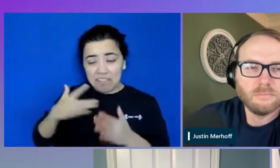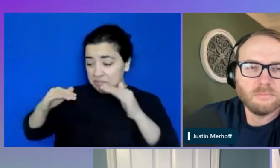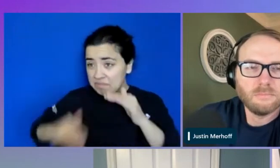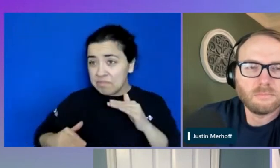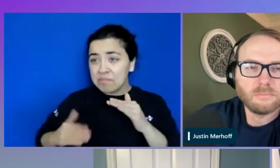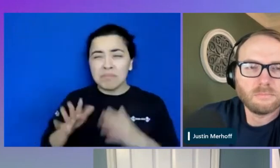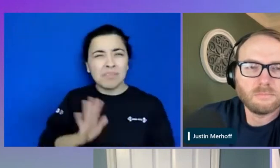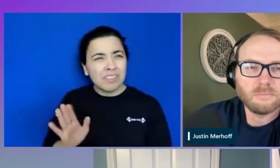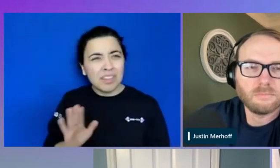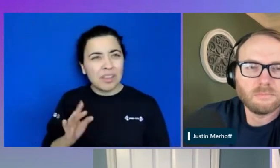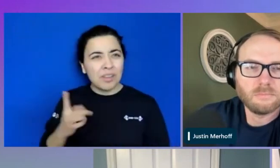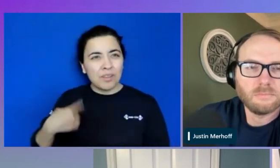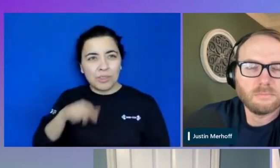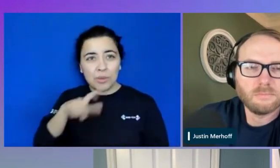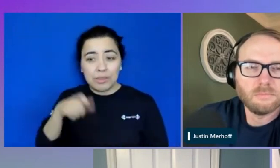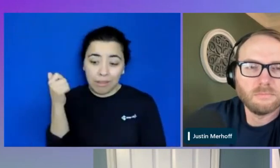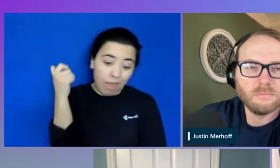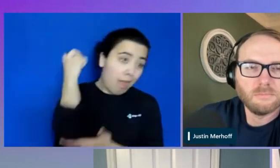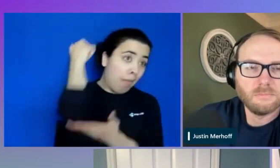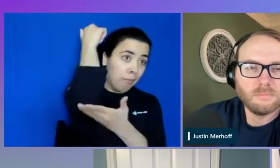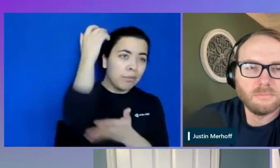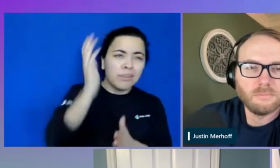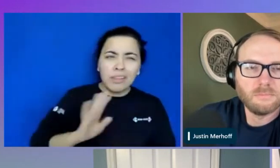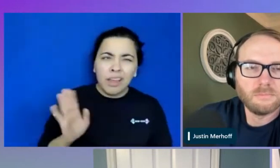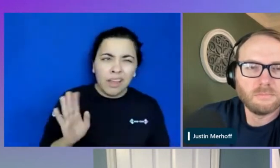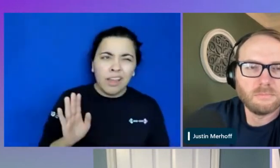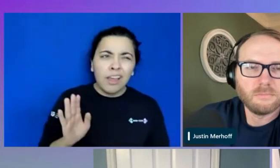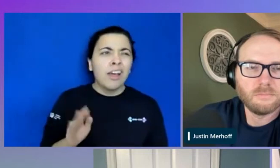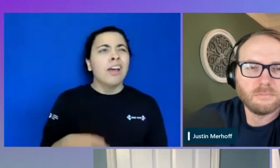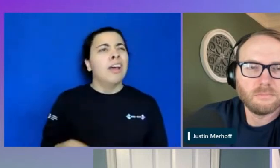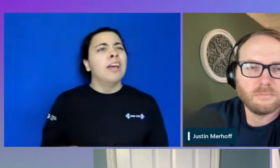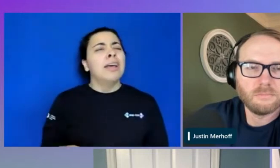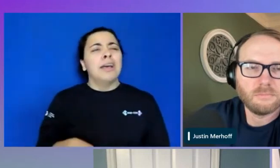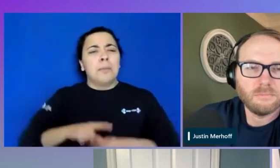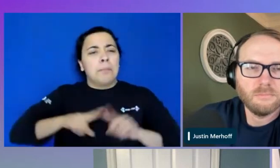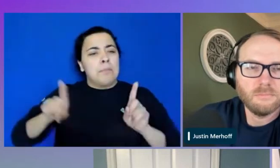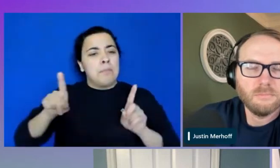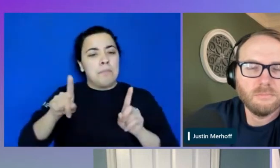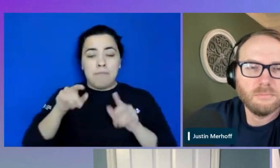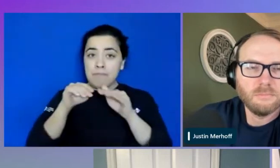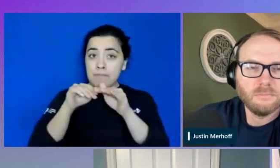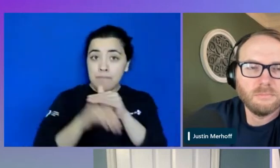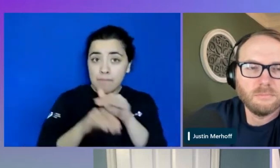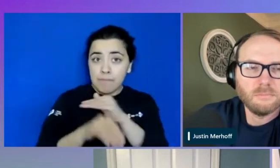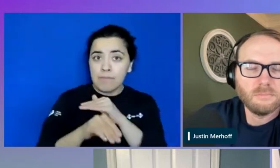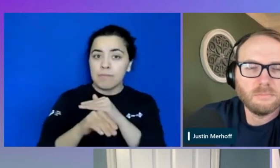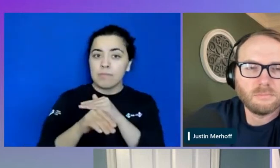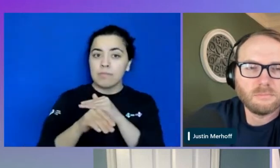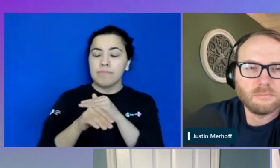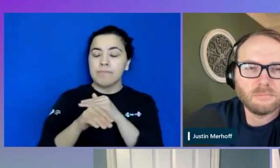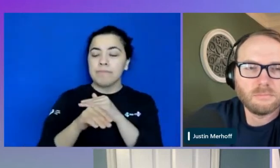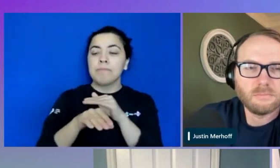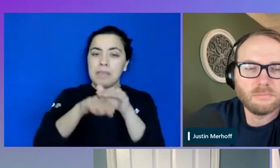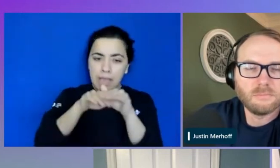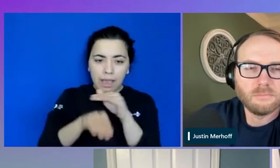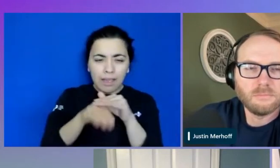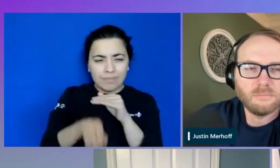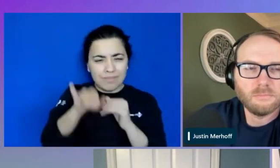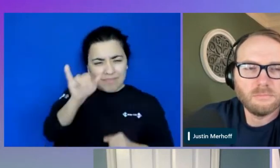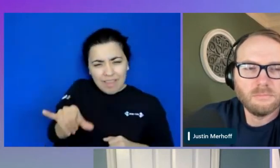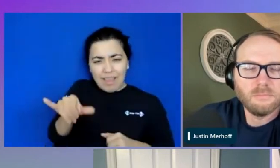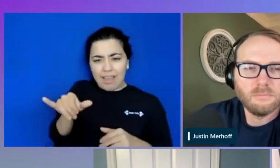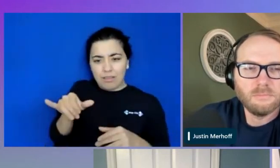that we need help with. Um, but having access to that